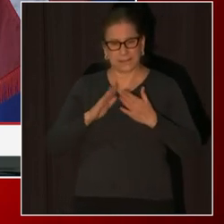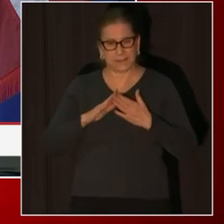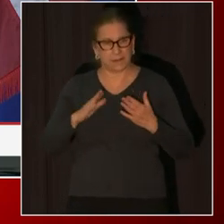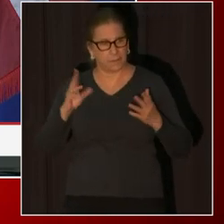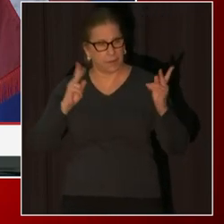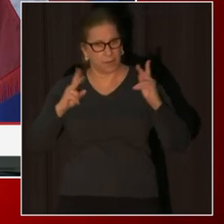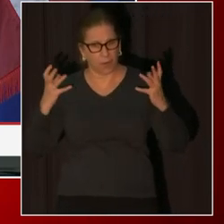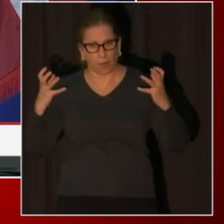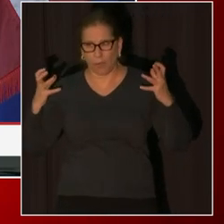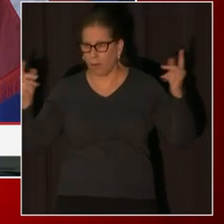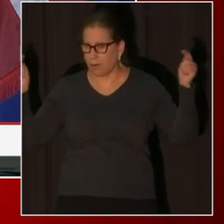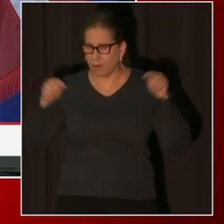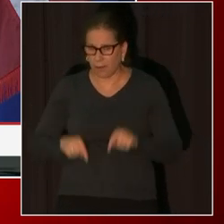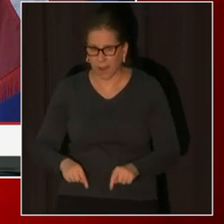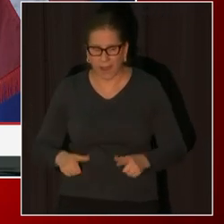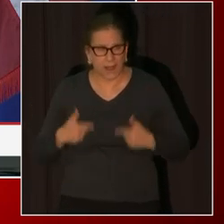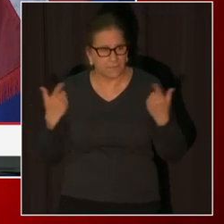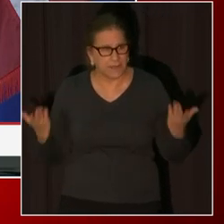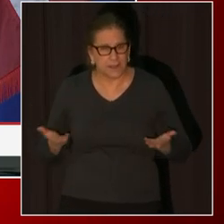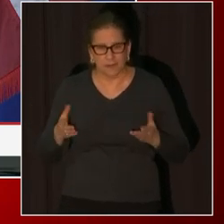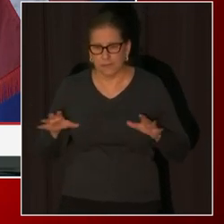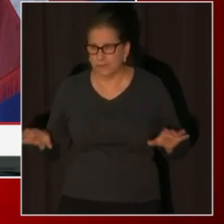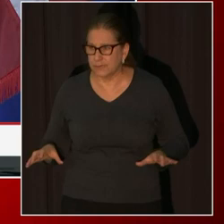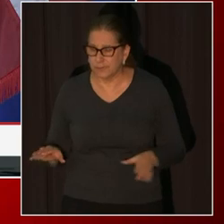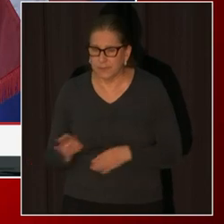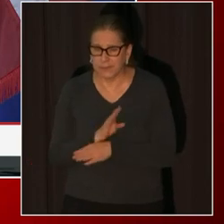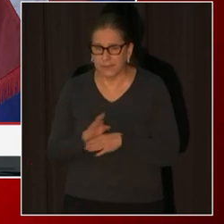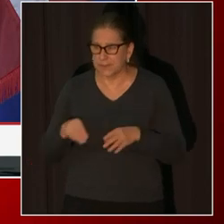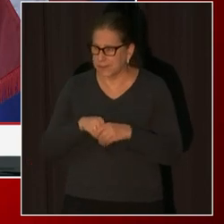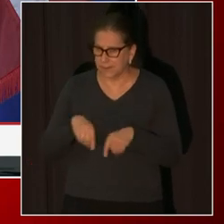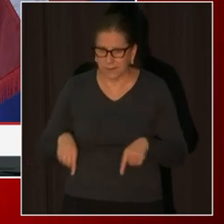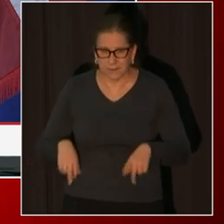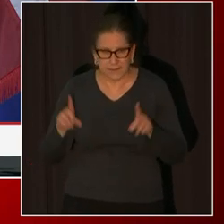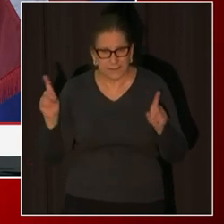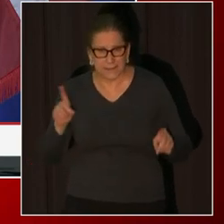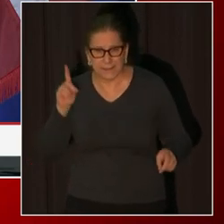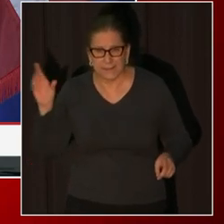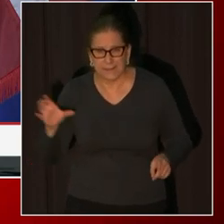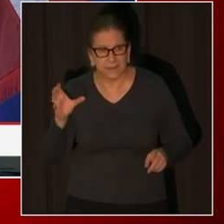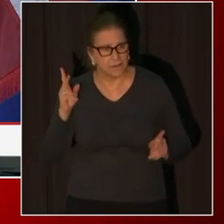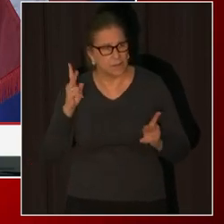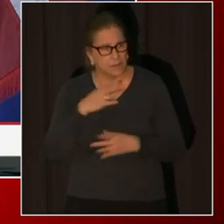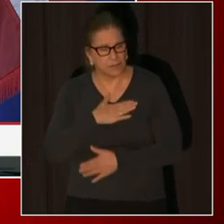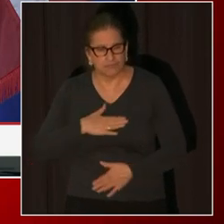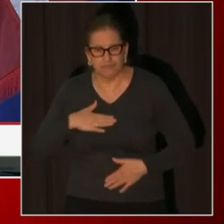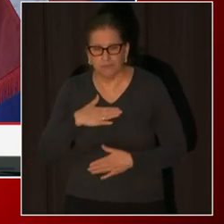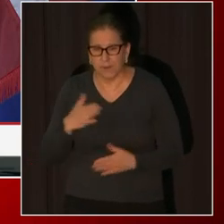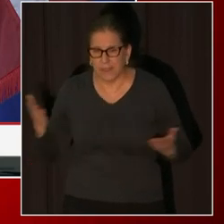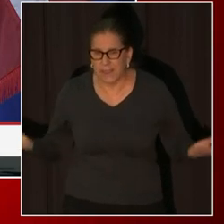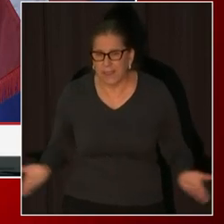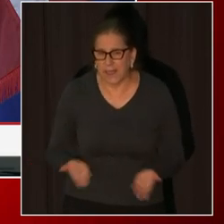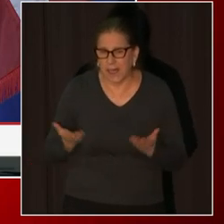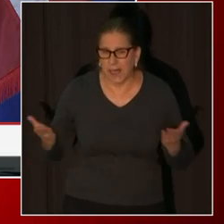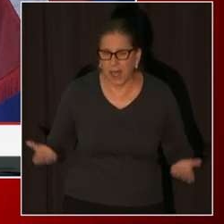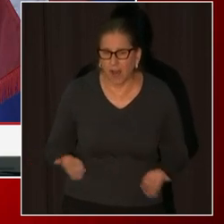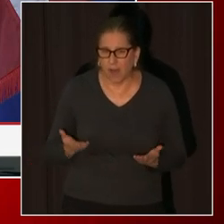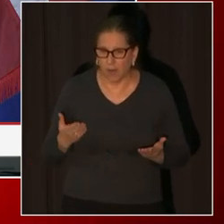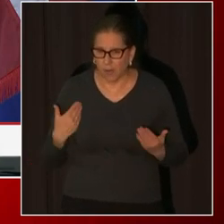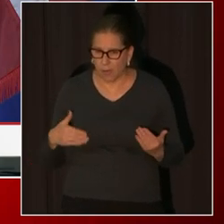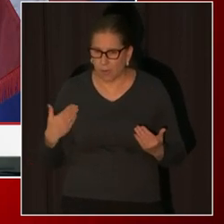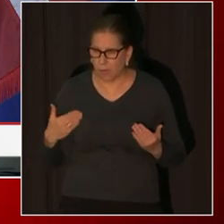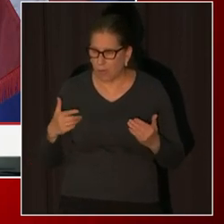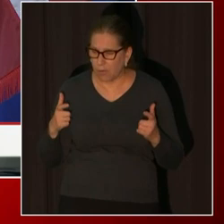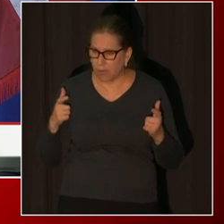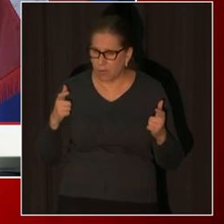out to entertainment, and enjoy the arts. District employees are a huge part part of the comeback